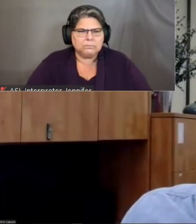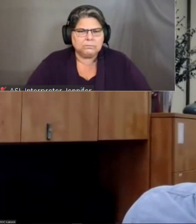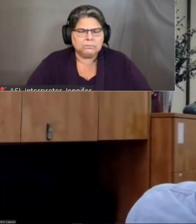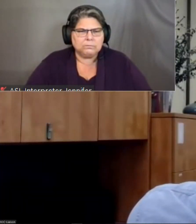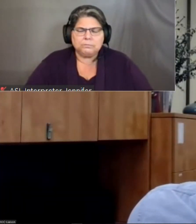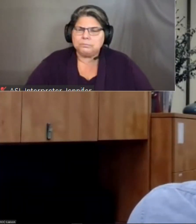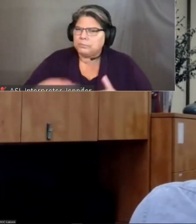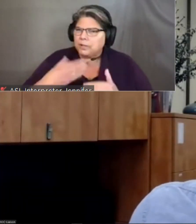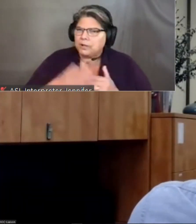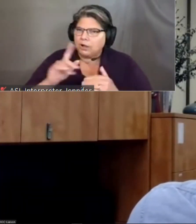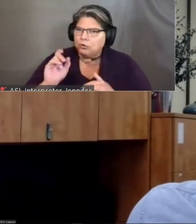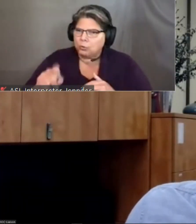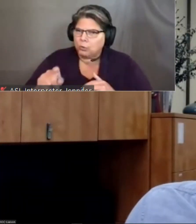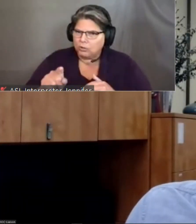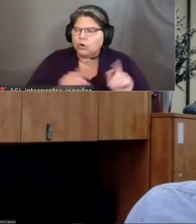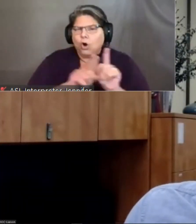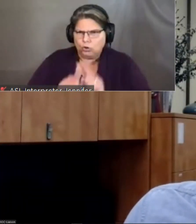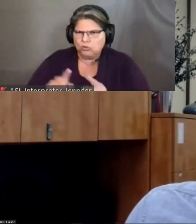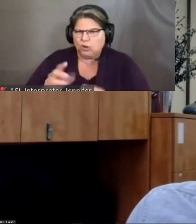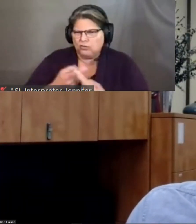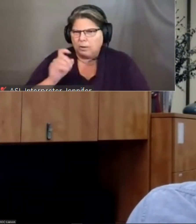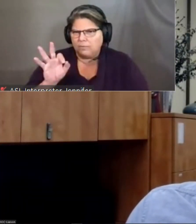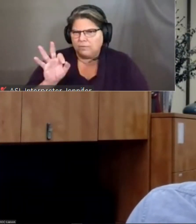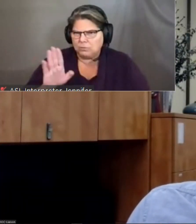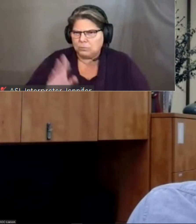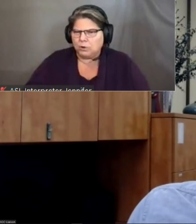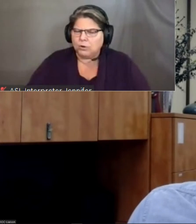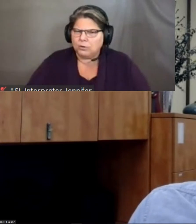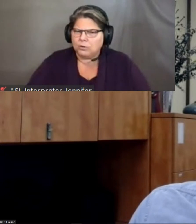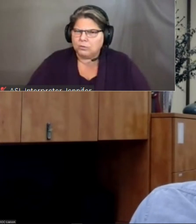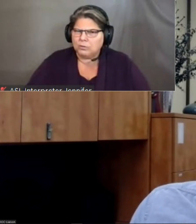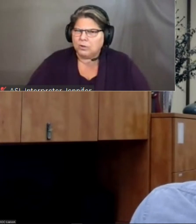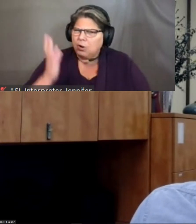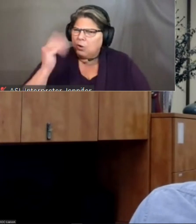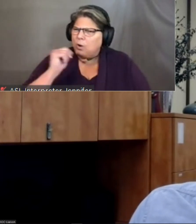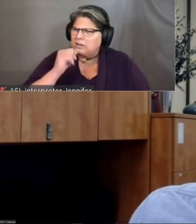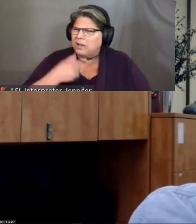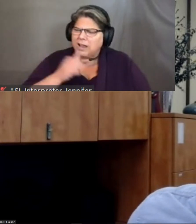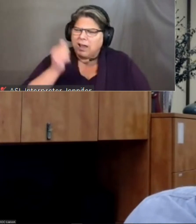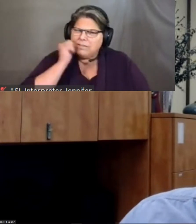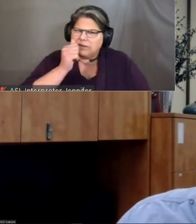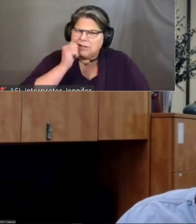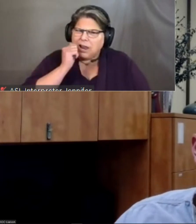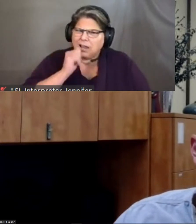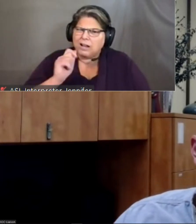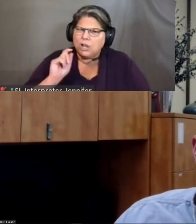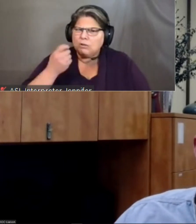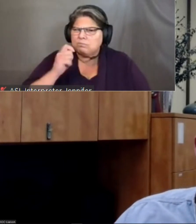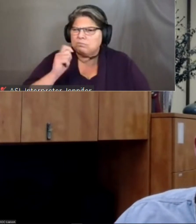The next question is also from Facebook is, why do we not have daily COVID testing on the coast?